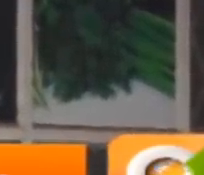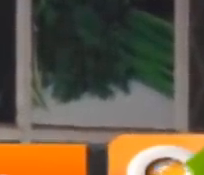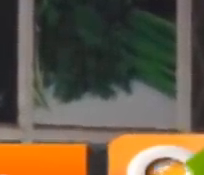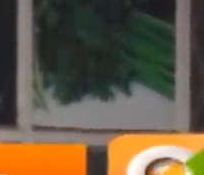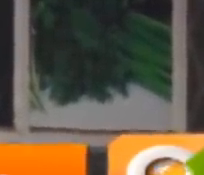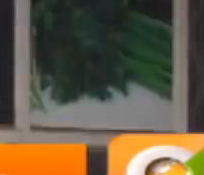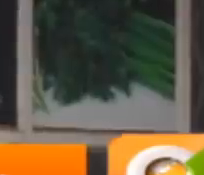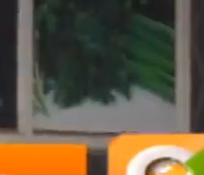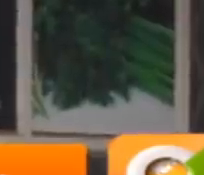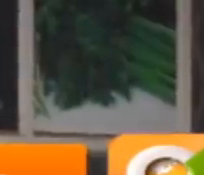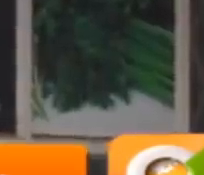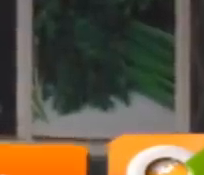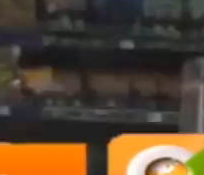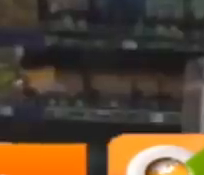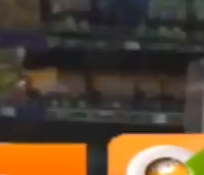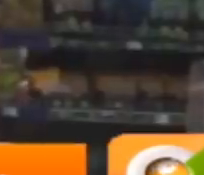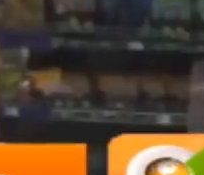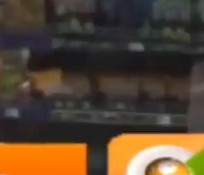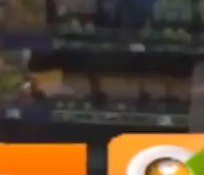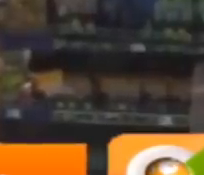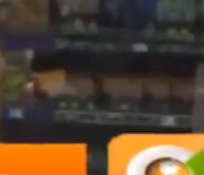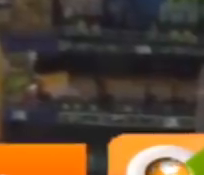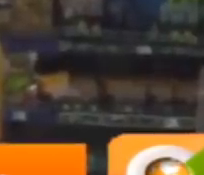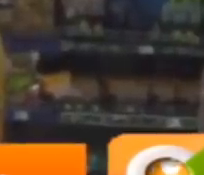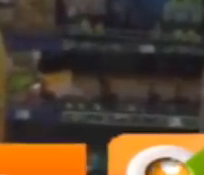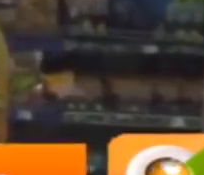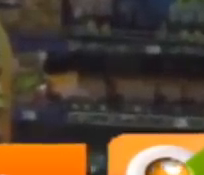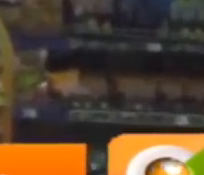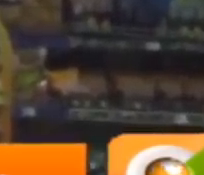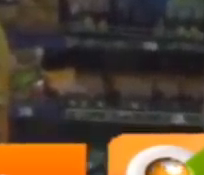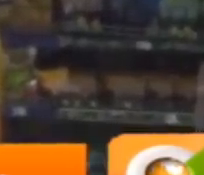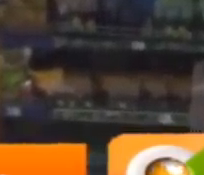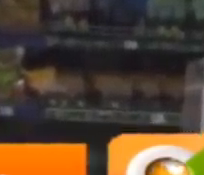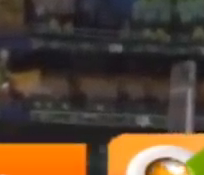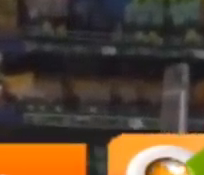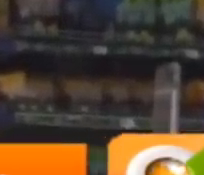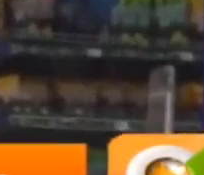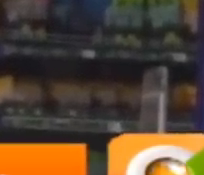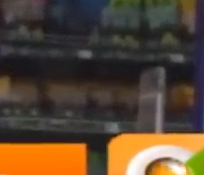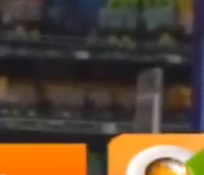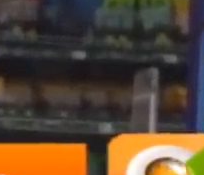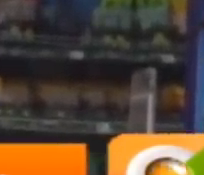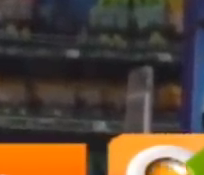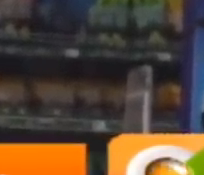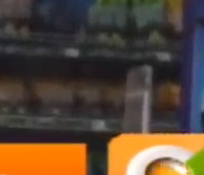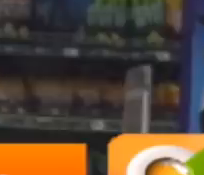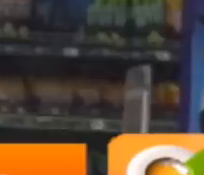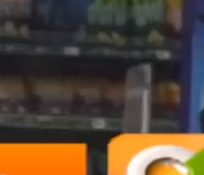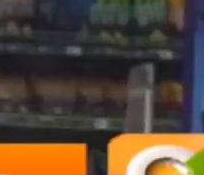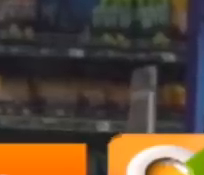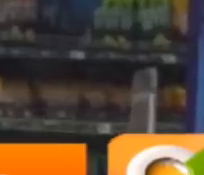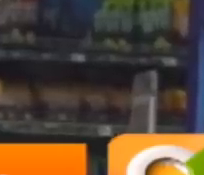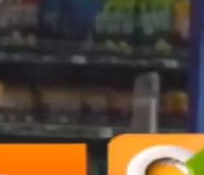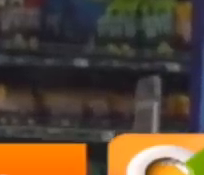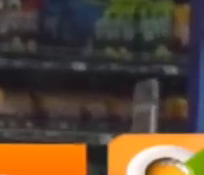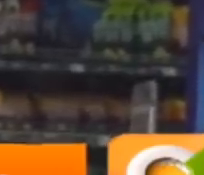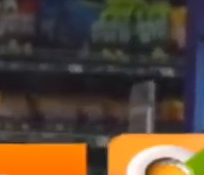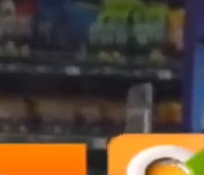society that has equal members whereby every citizen is treated with the